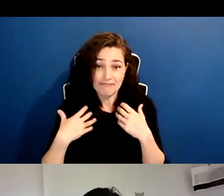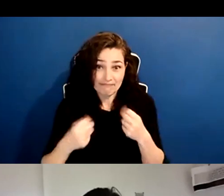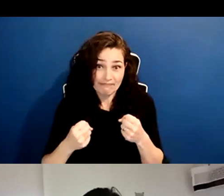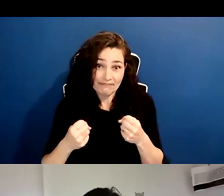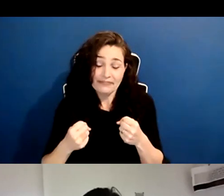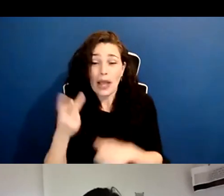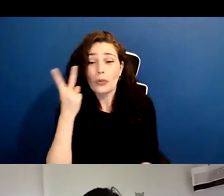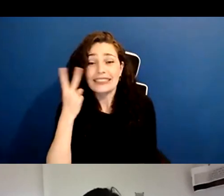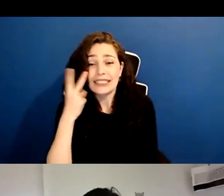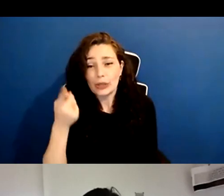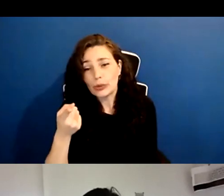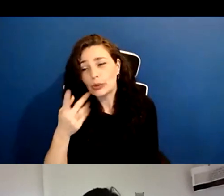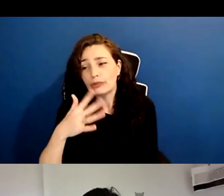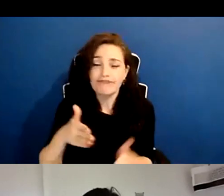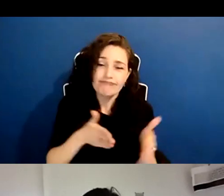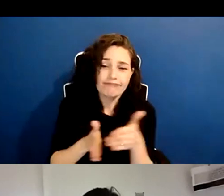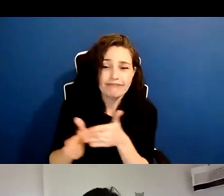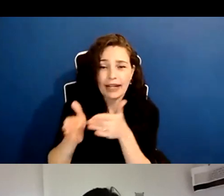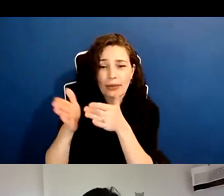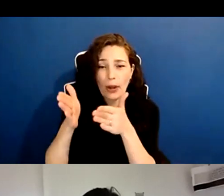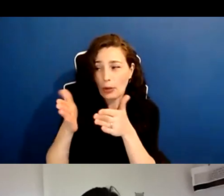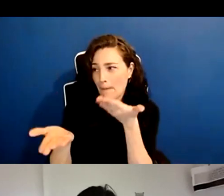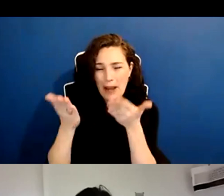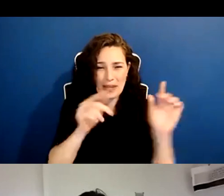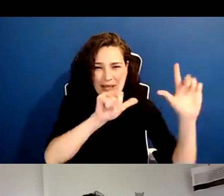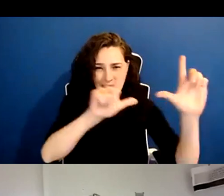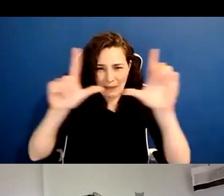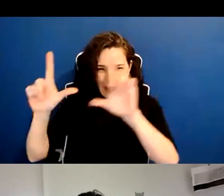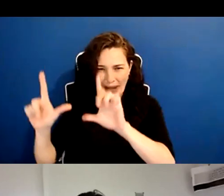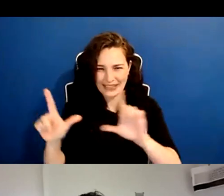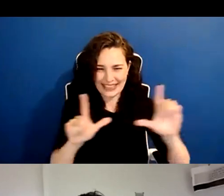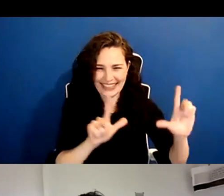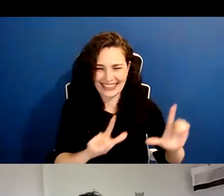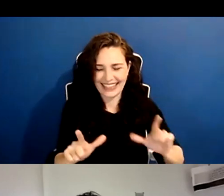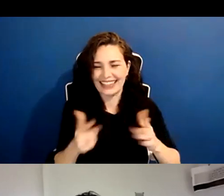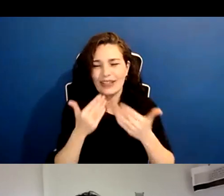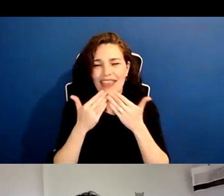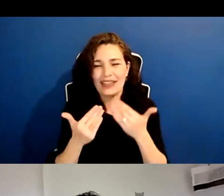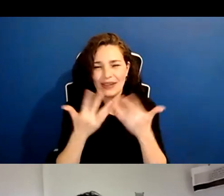see you on the road or in these boxes. So thank